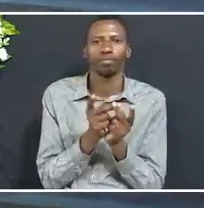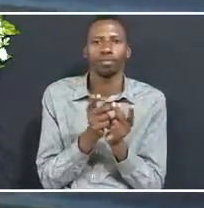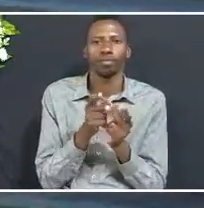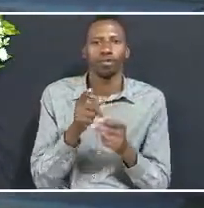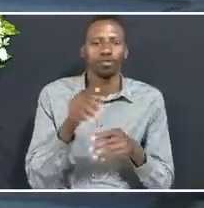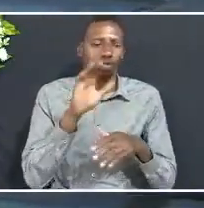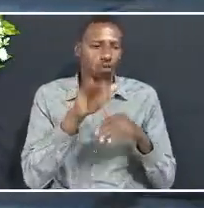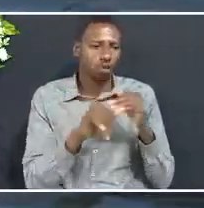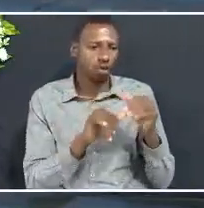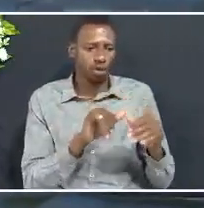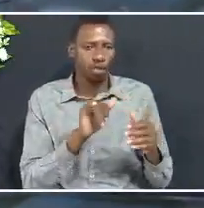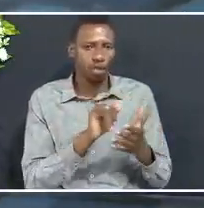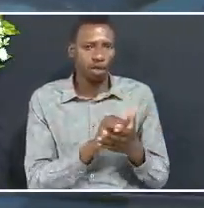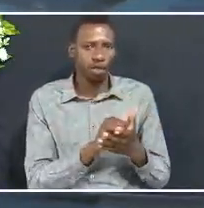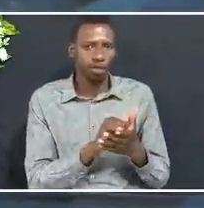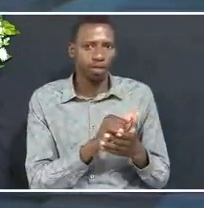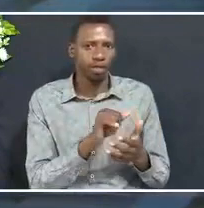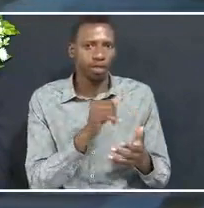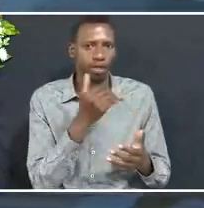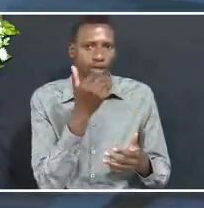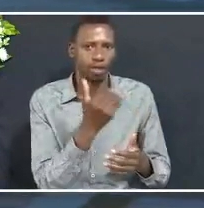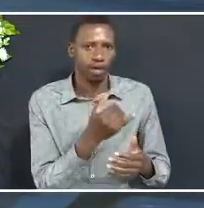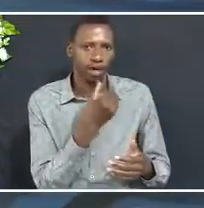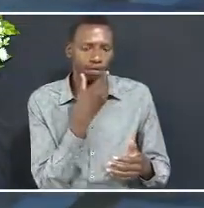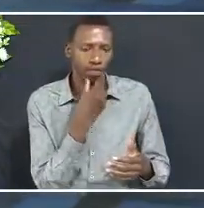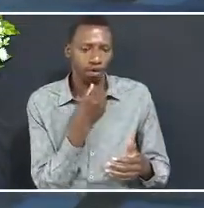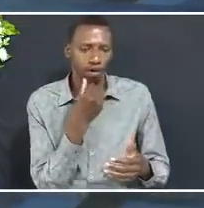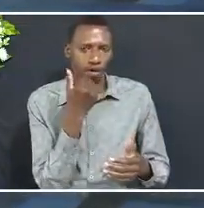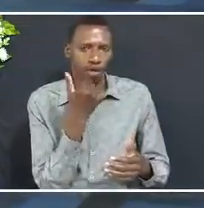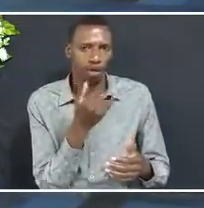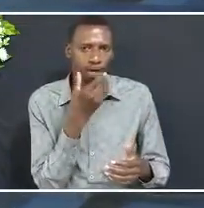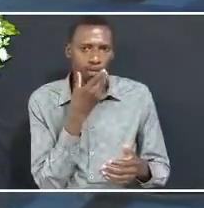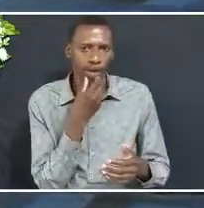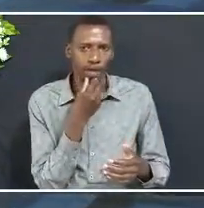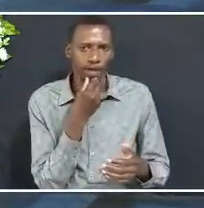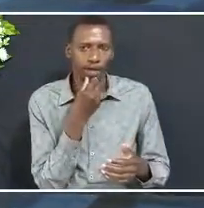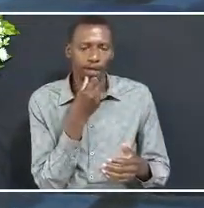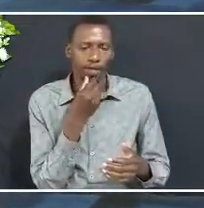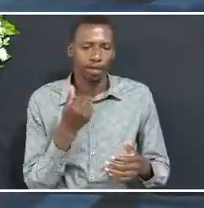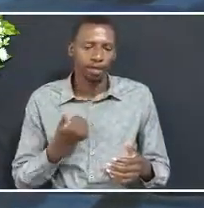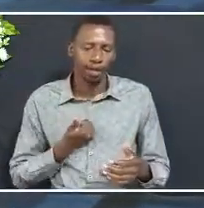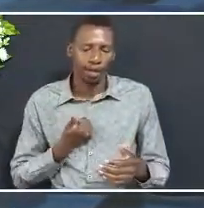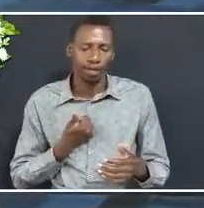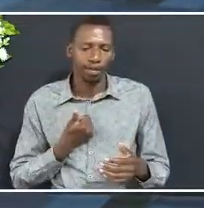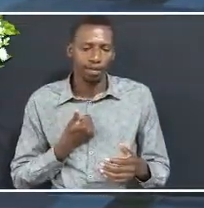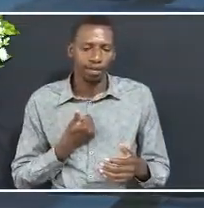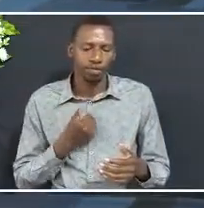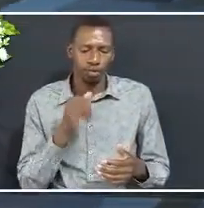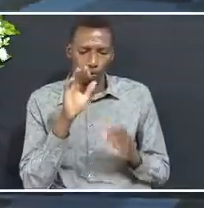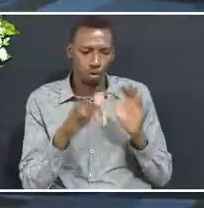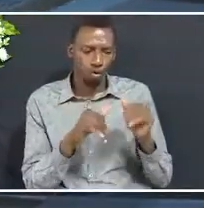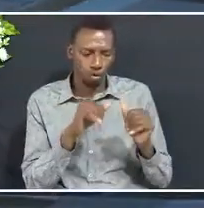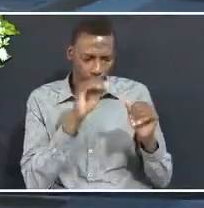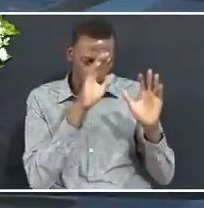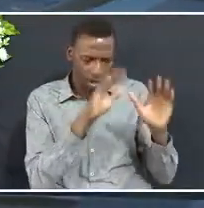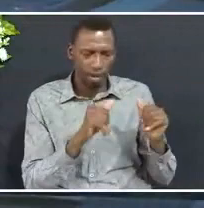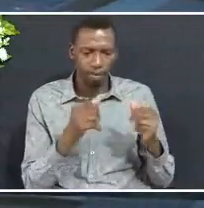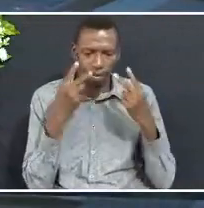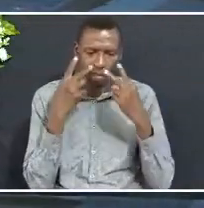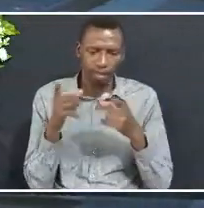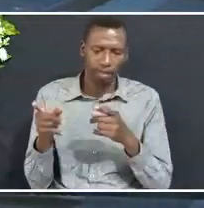that young man, come see a man who can save us from this kind of a life? You know, it's very